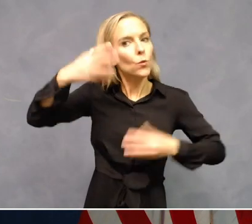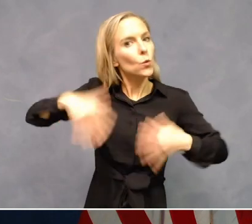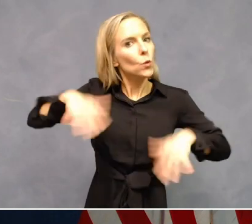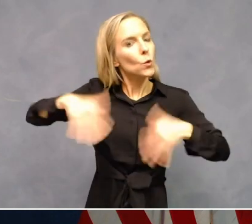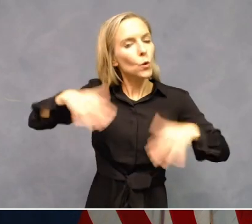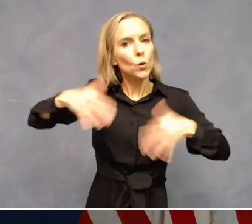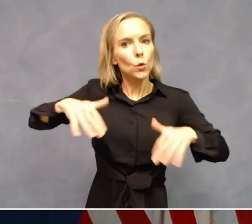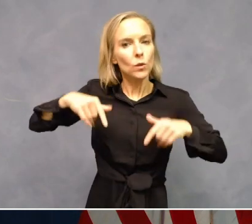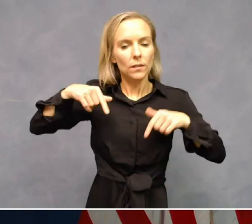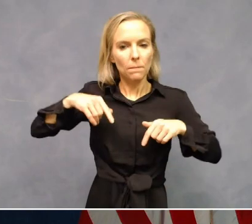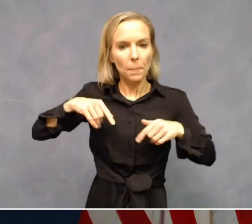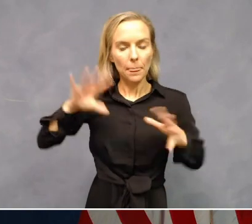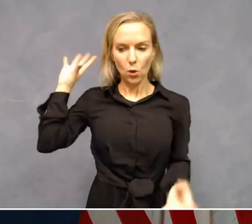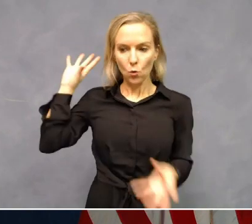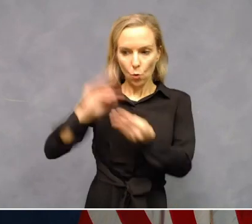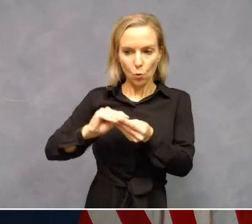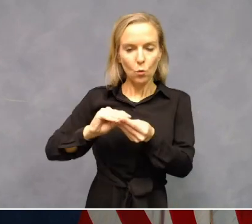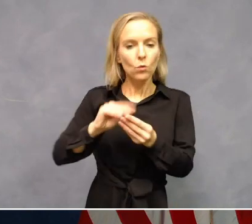Total cases now